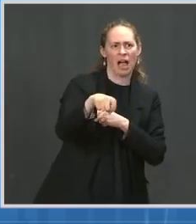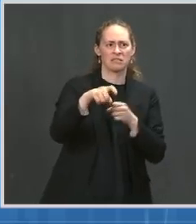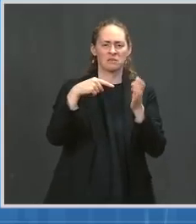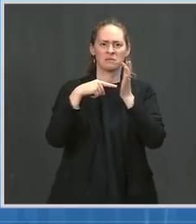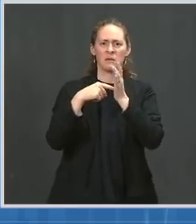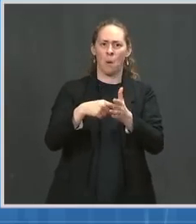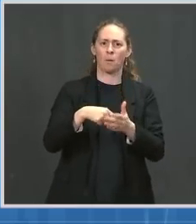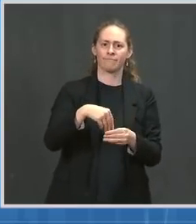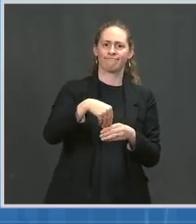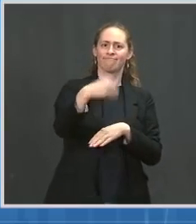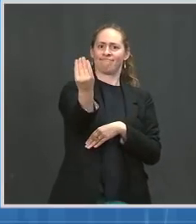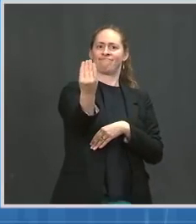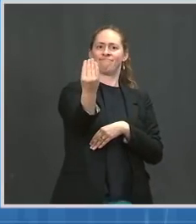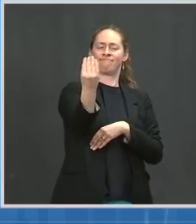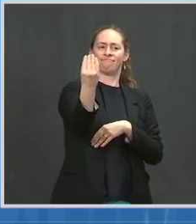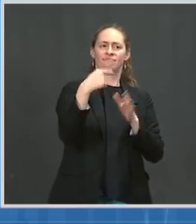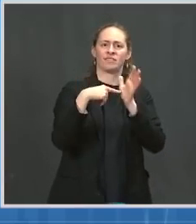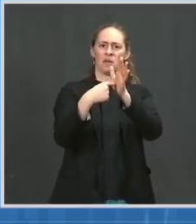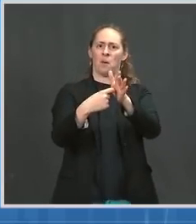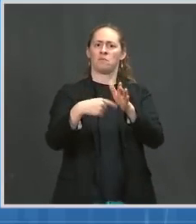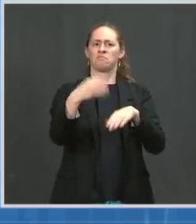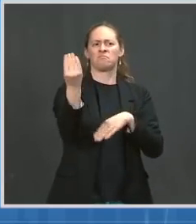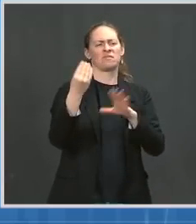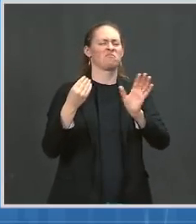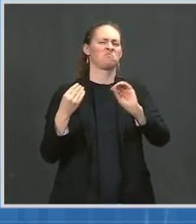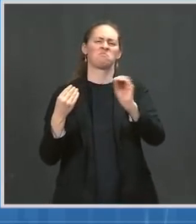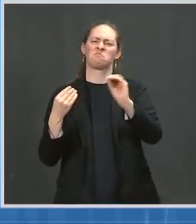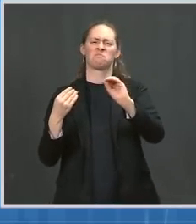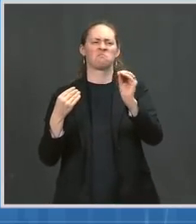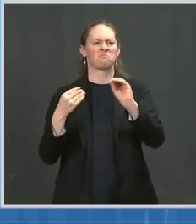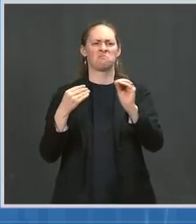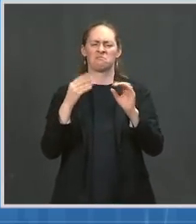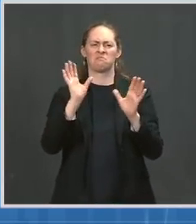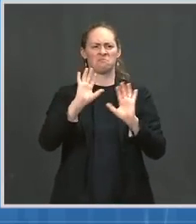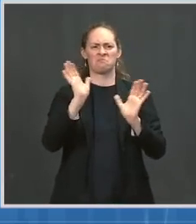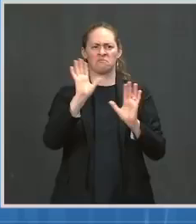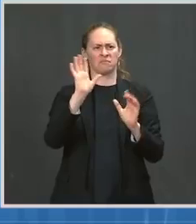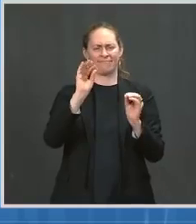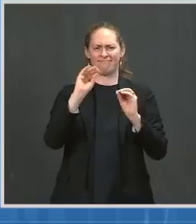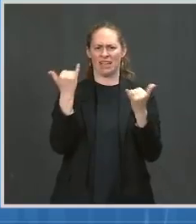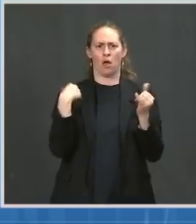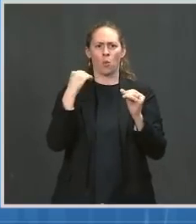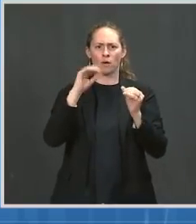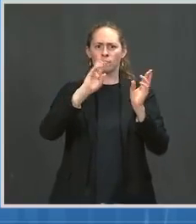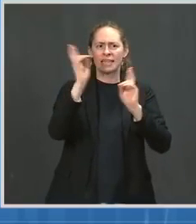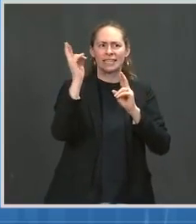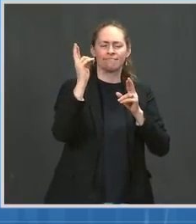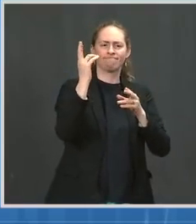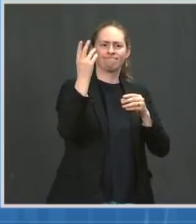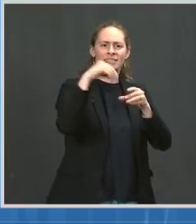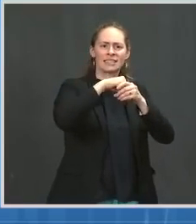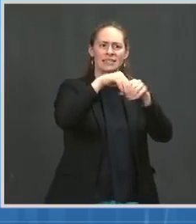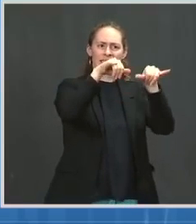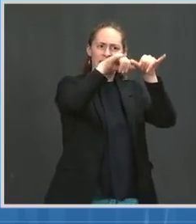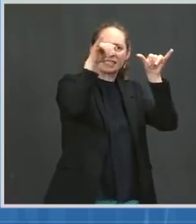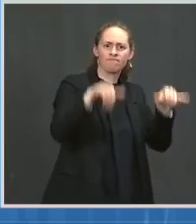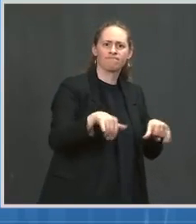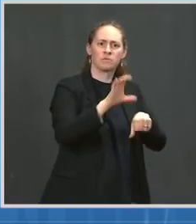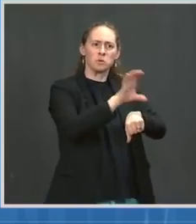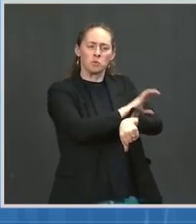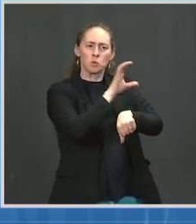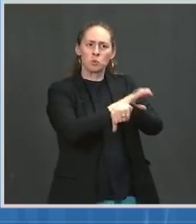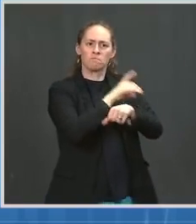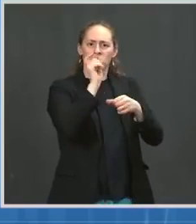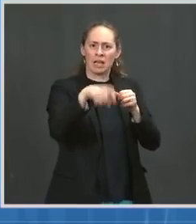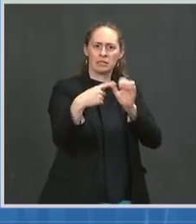to carry a credential. There'll be no federal vaccination database, no federal mandate requiring everyone to